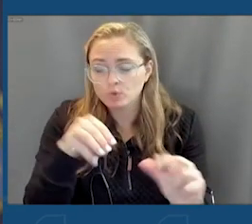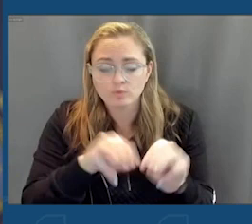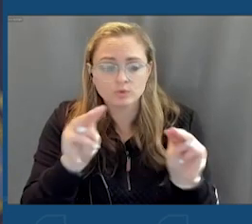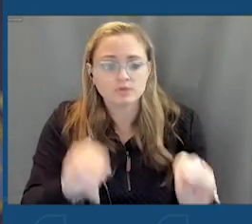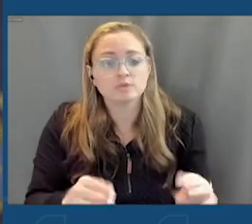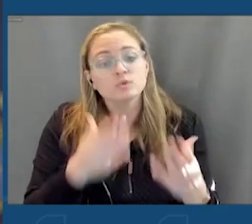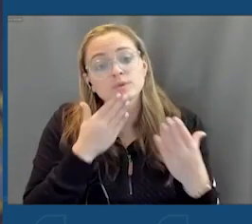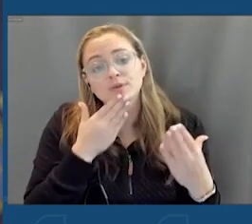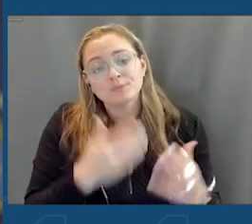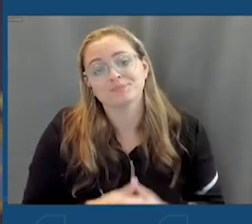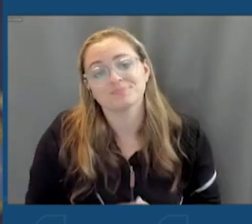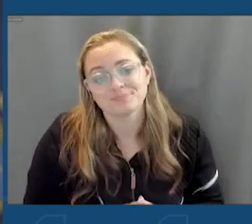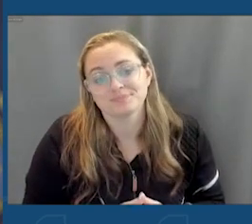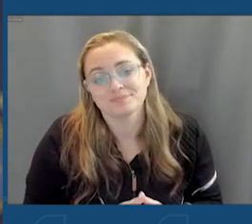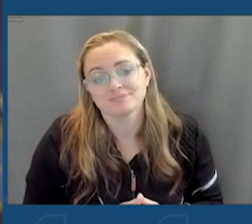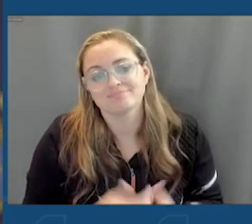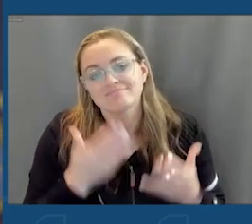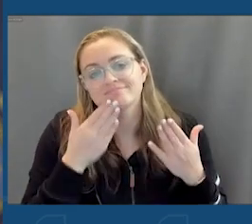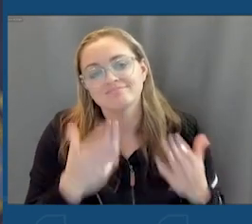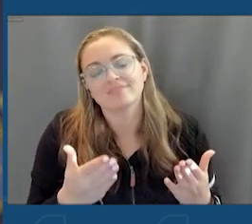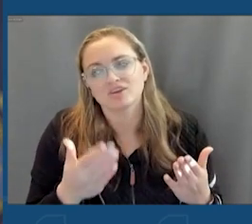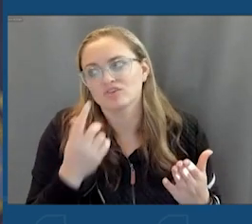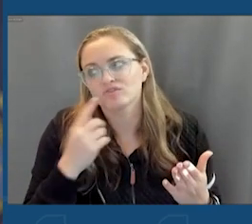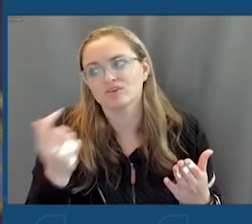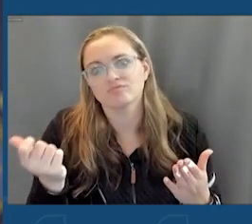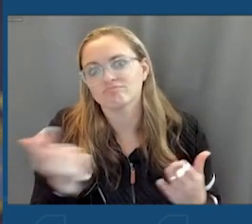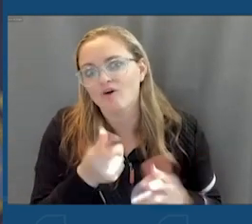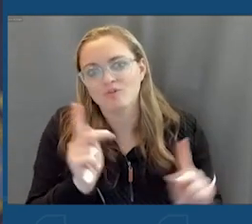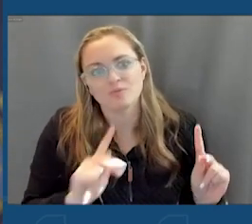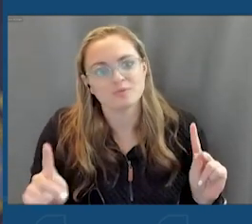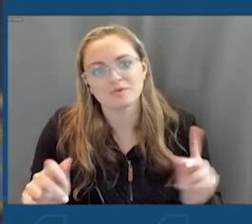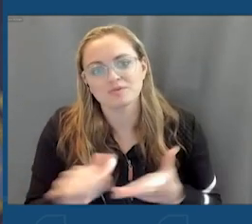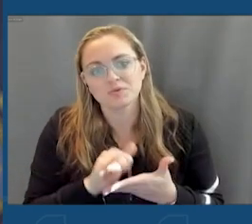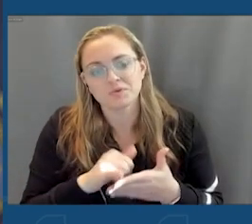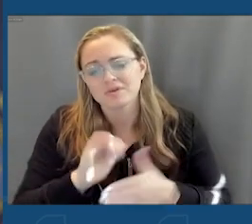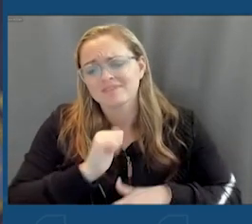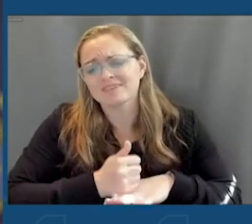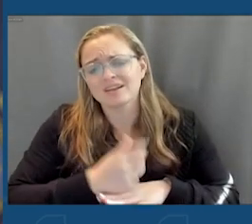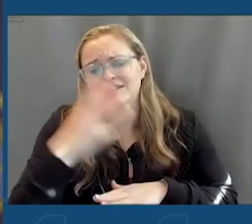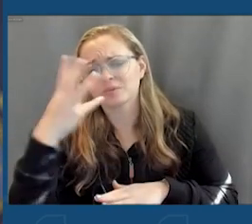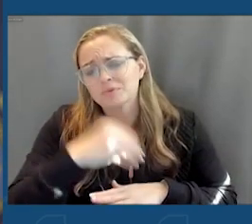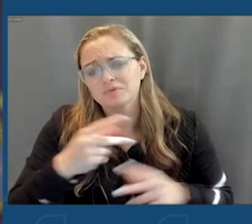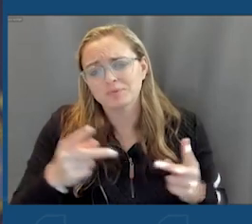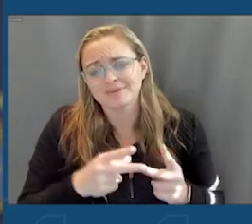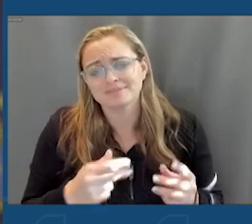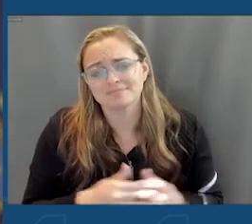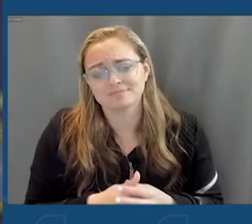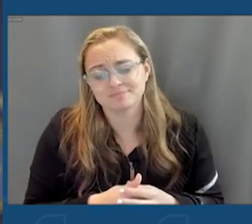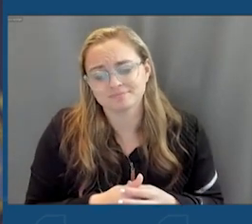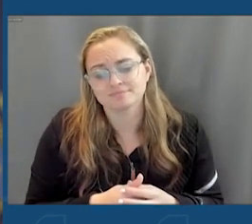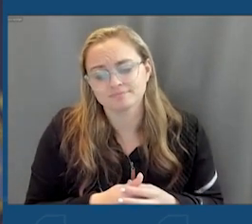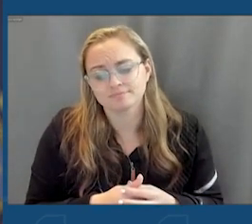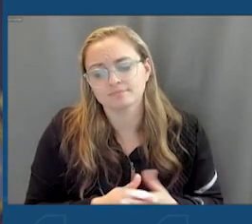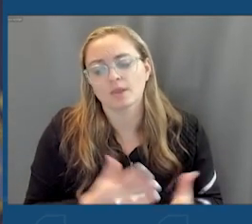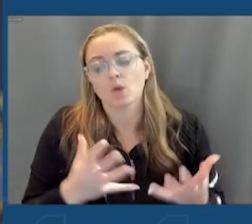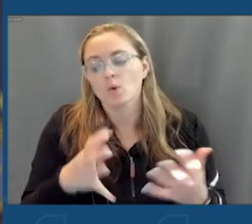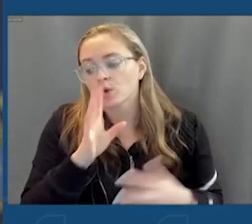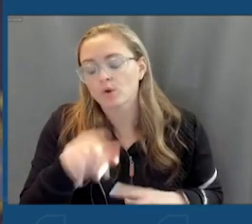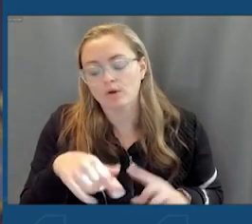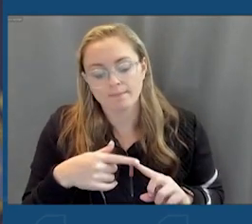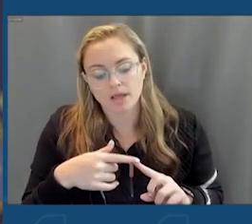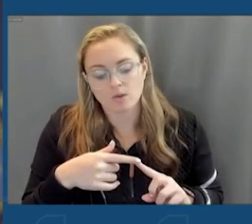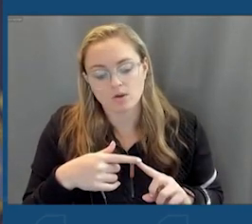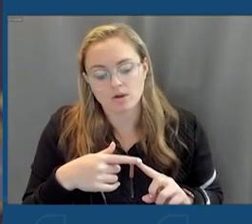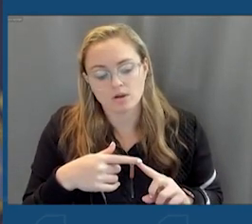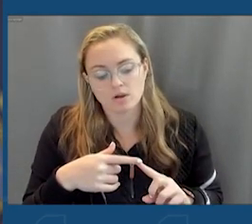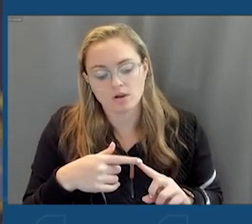thank you. Thank you on behalf of all the people of New York for creating this spectacular space. And I want to talk about one of